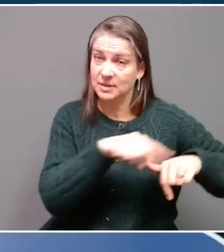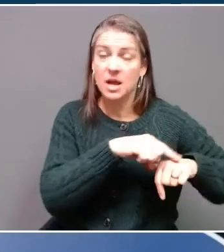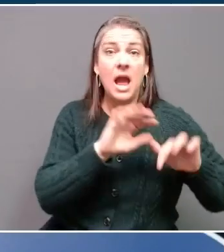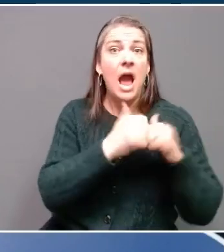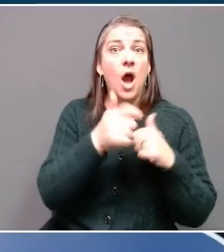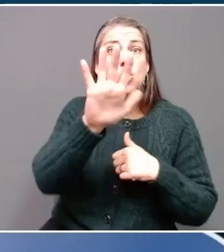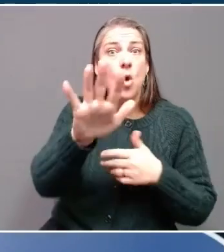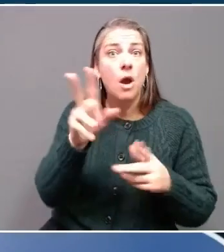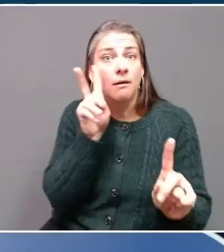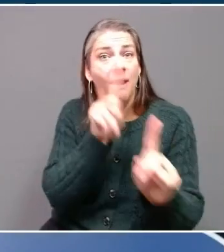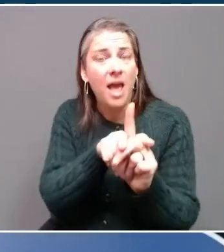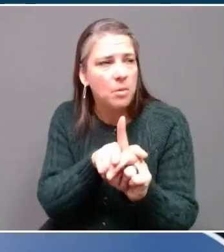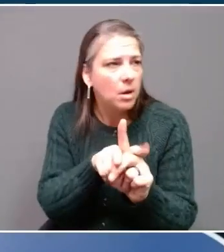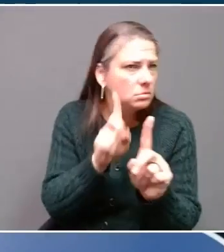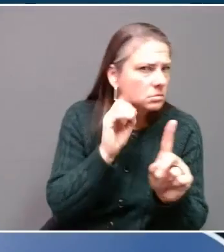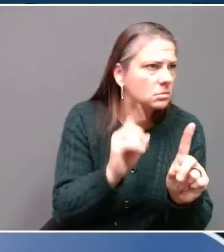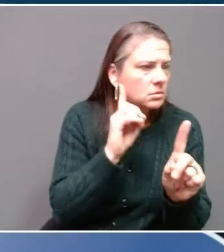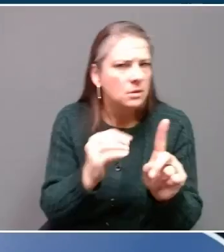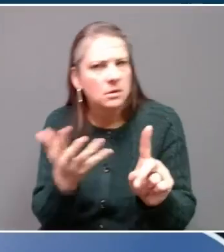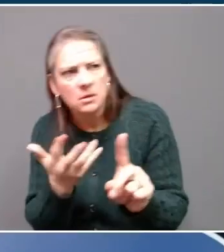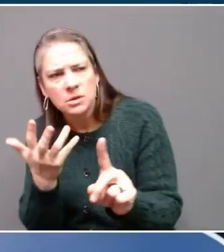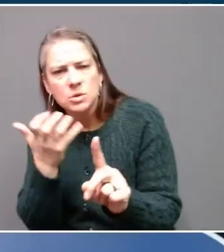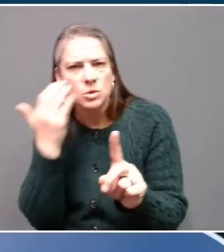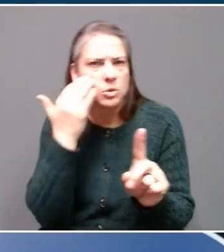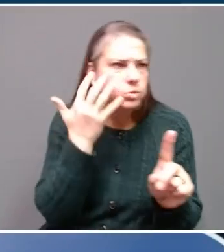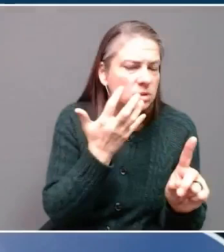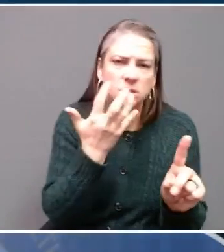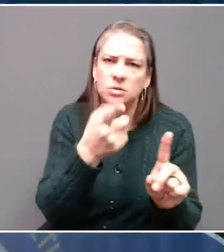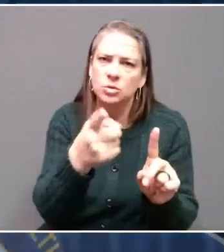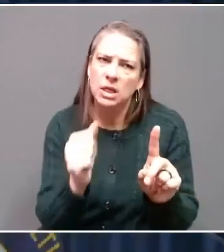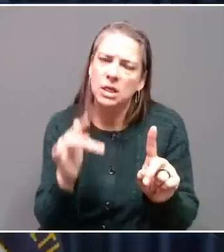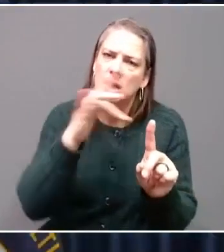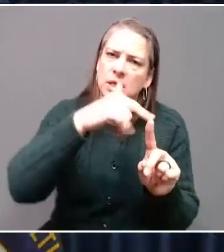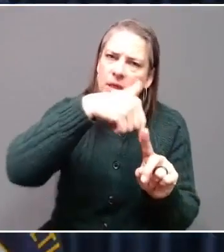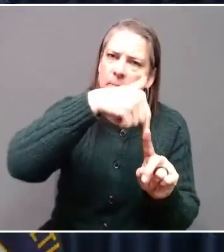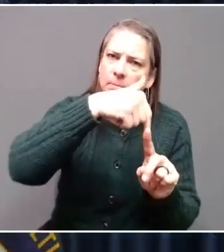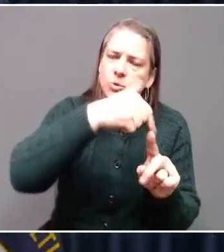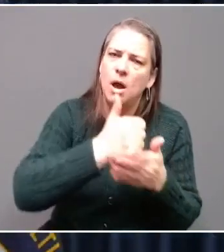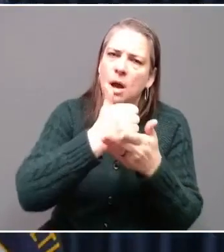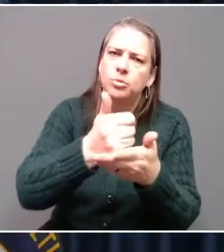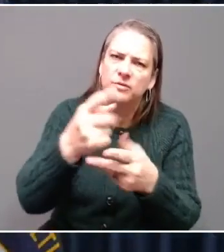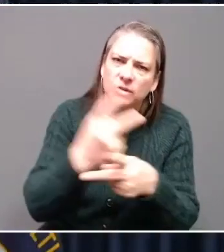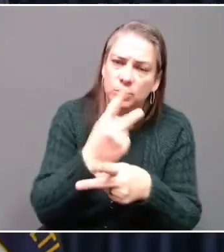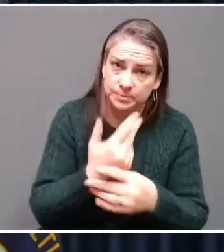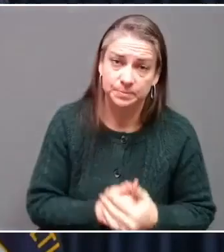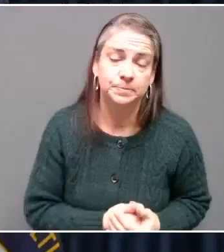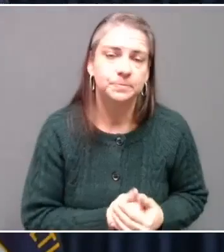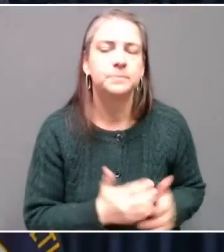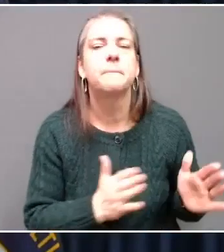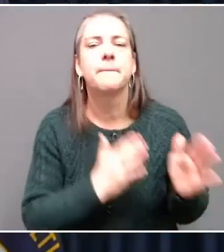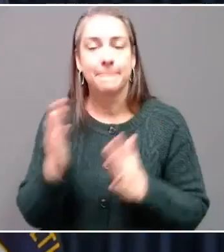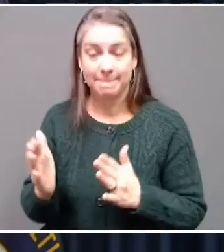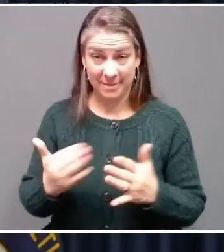and one of the reasons that they are ultimately getting these dollars. And some other good news. We continue to see approvals